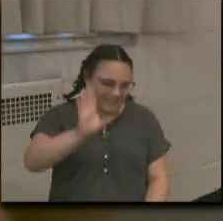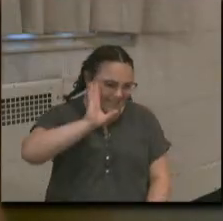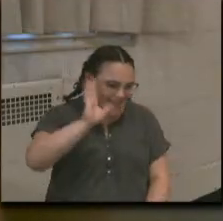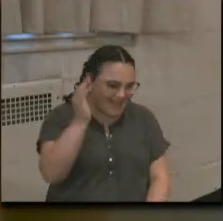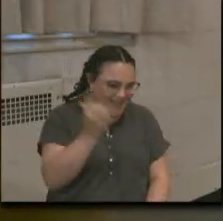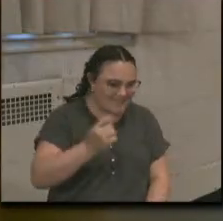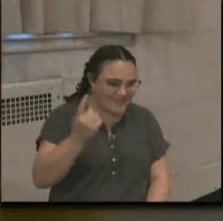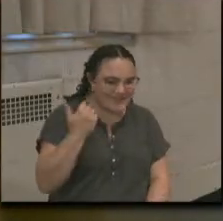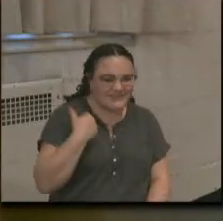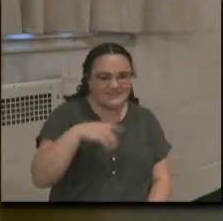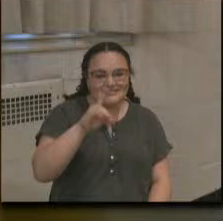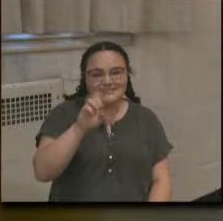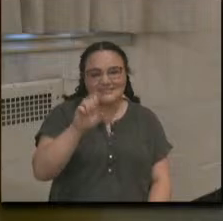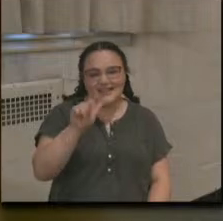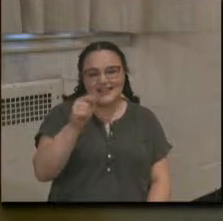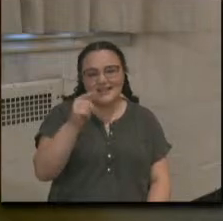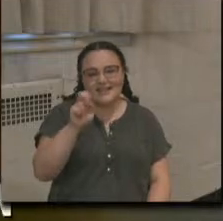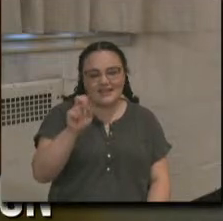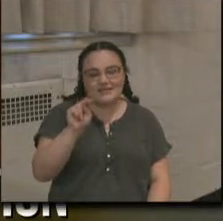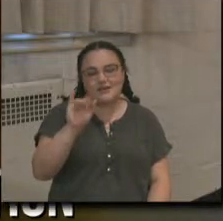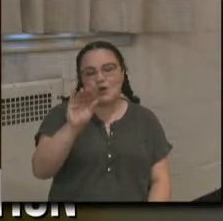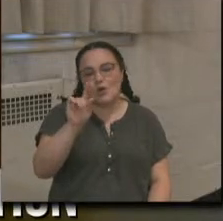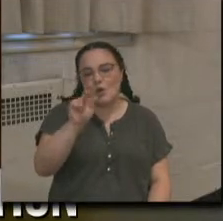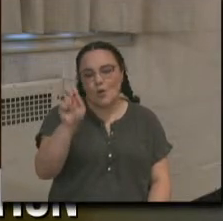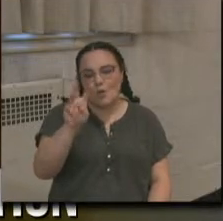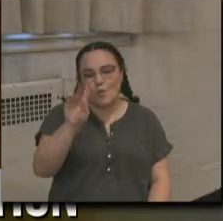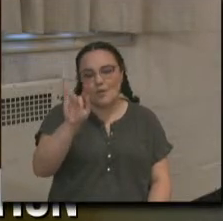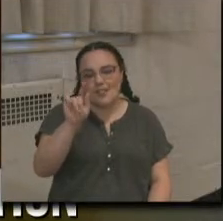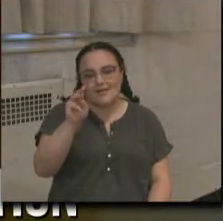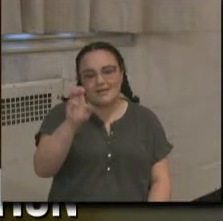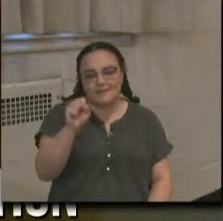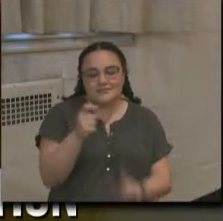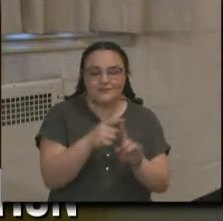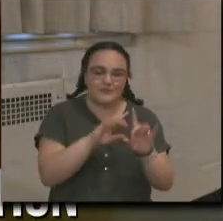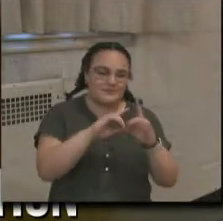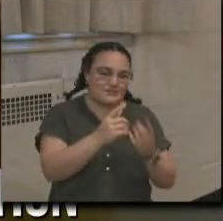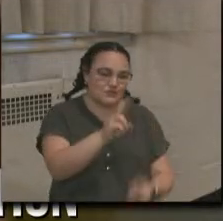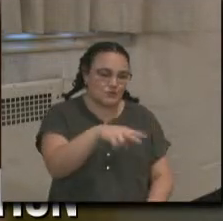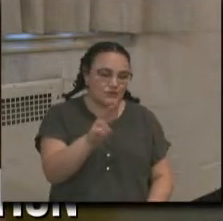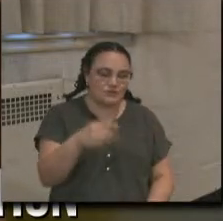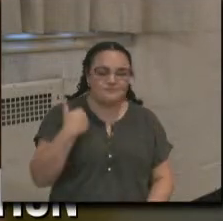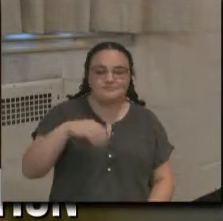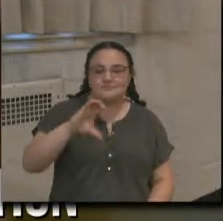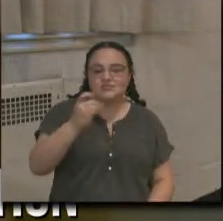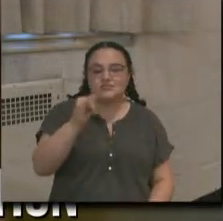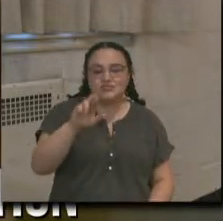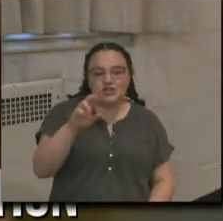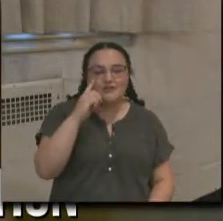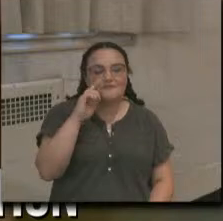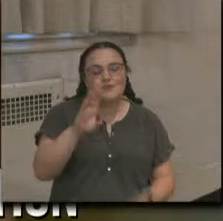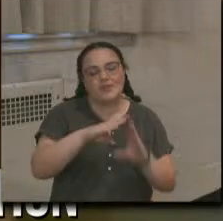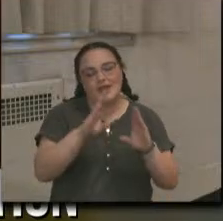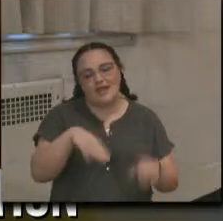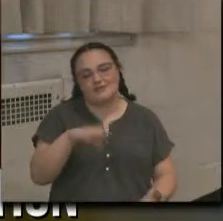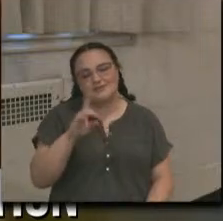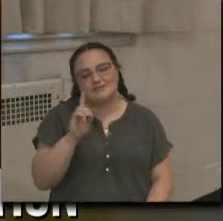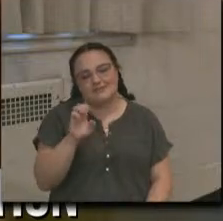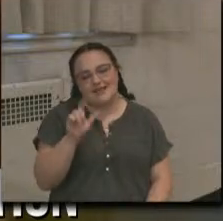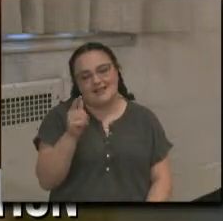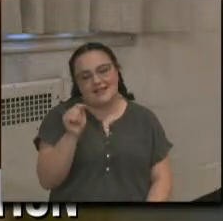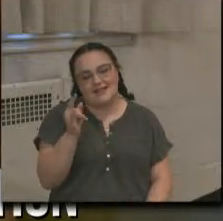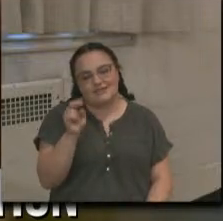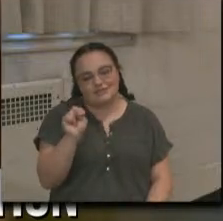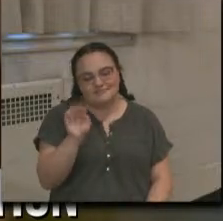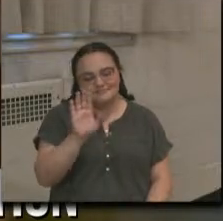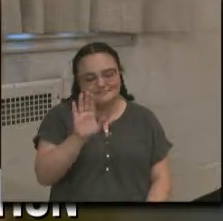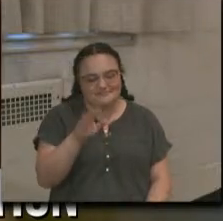is Delegate Nicole Williams from District 22, Chair of the Prince George's County House Delegation. I just wanted